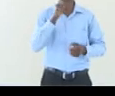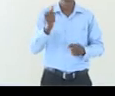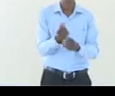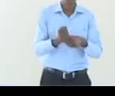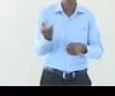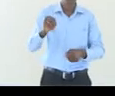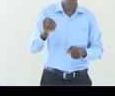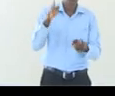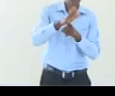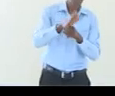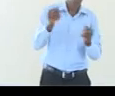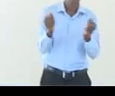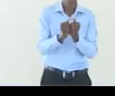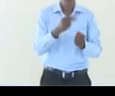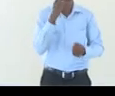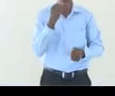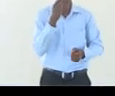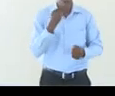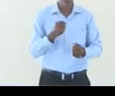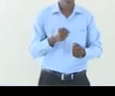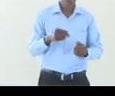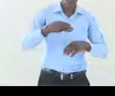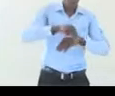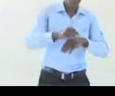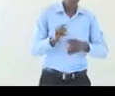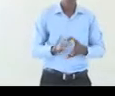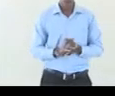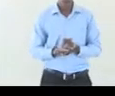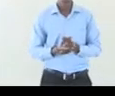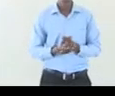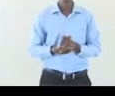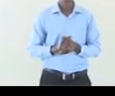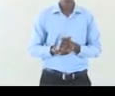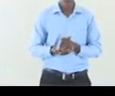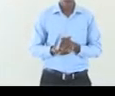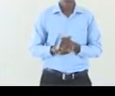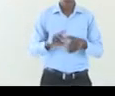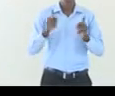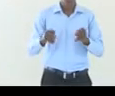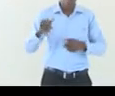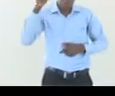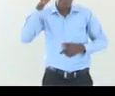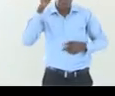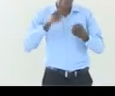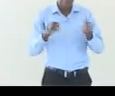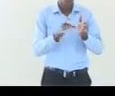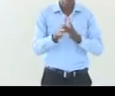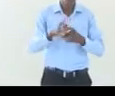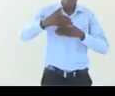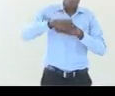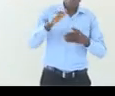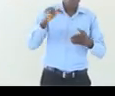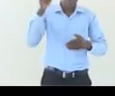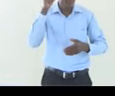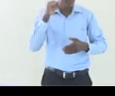With some sugar-coated message. No, listening to Jesus is not always sweet. I mean, people listen to Jesus, and after